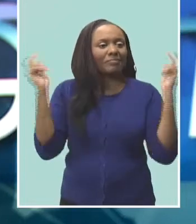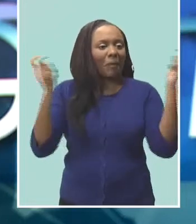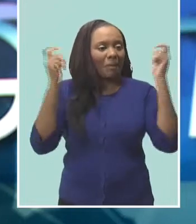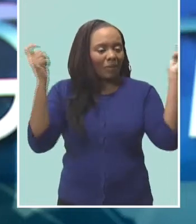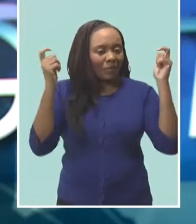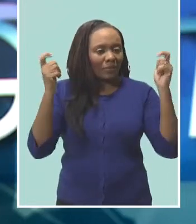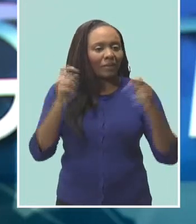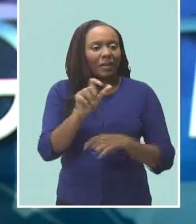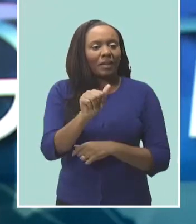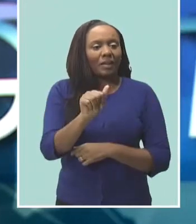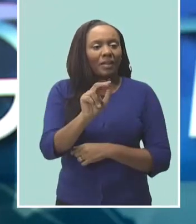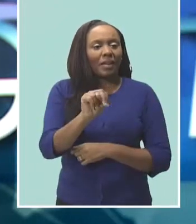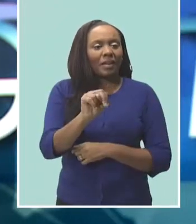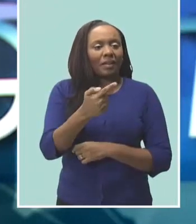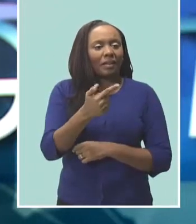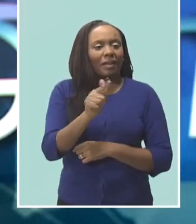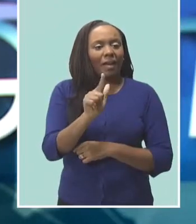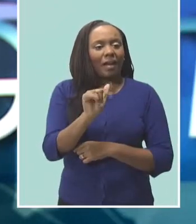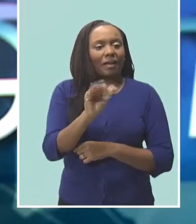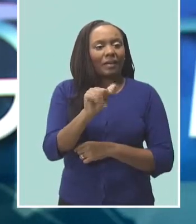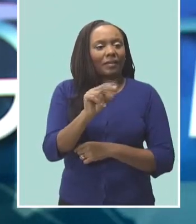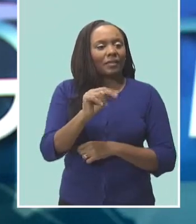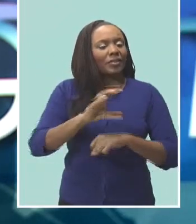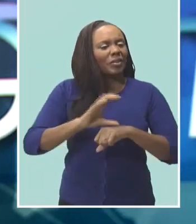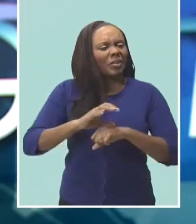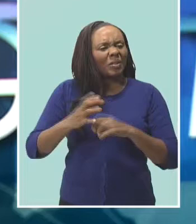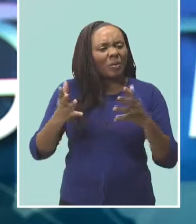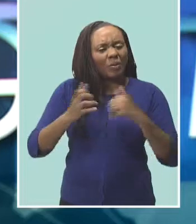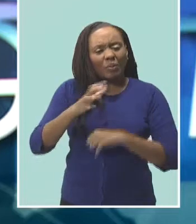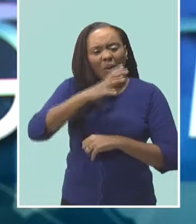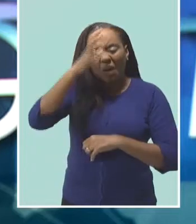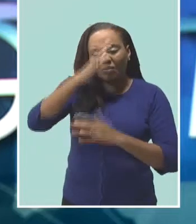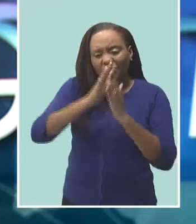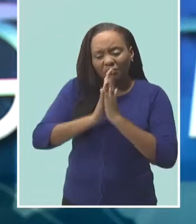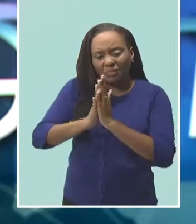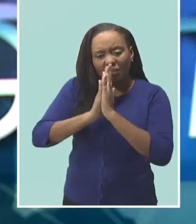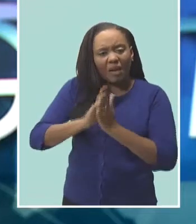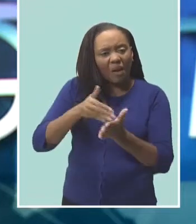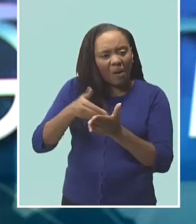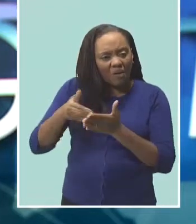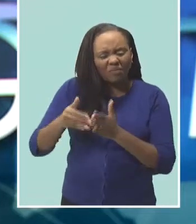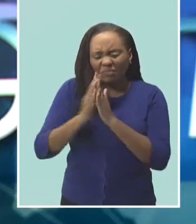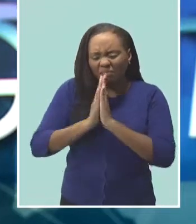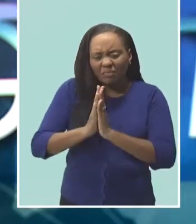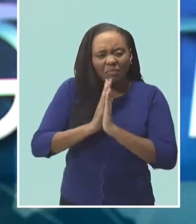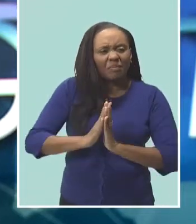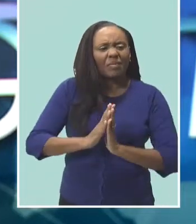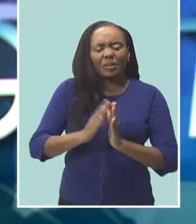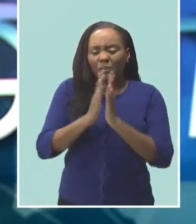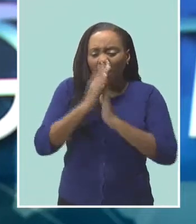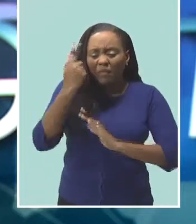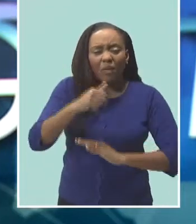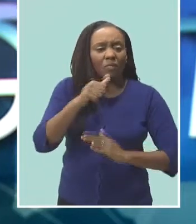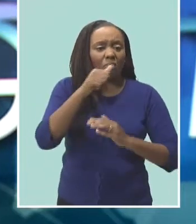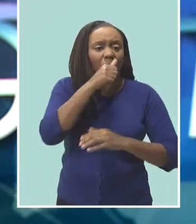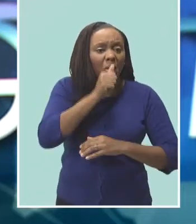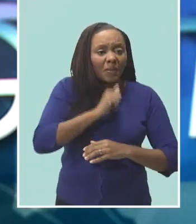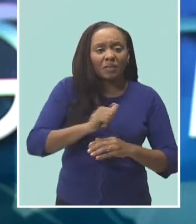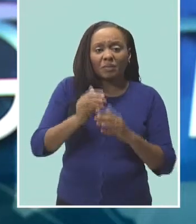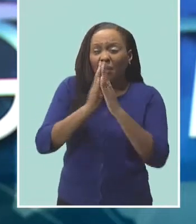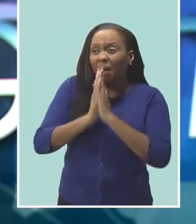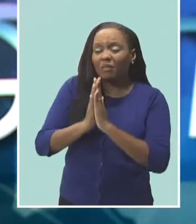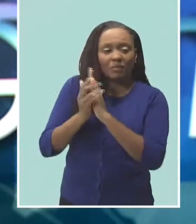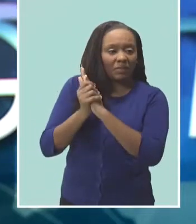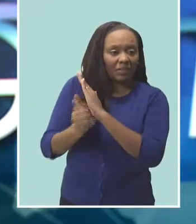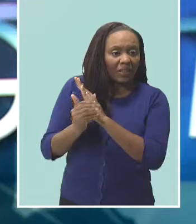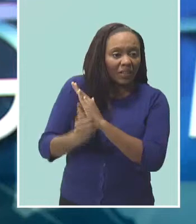Anglican Church is challenging parents to pray often for understanding, patience, and skill. The Mothers Union has extended a helping hand as